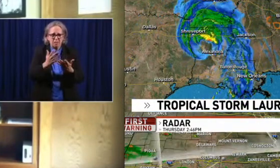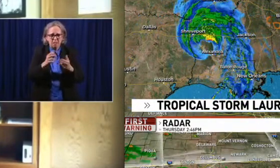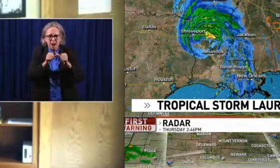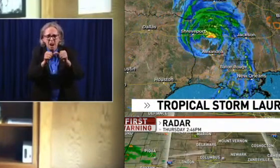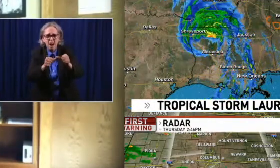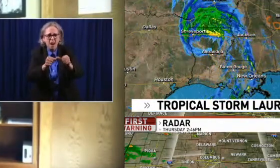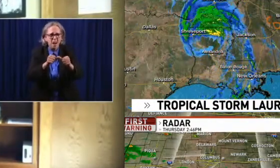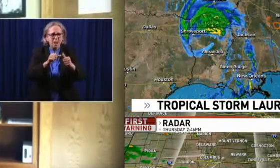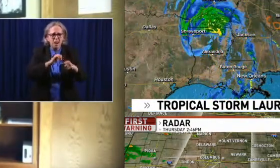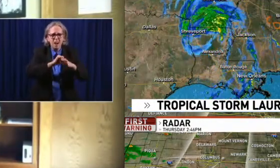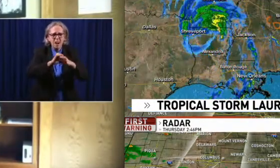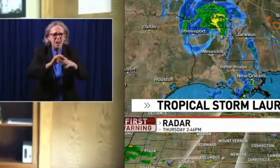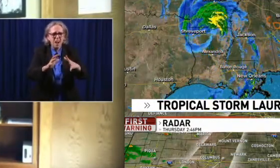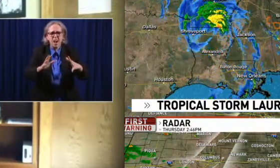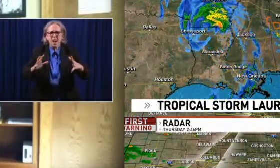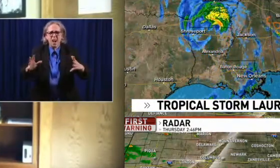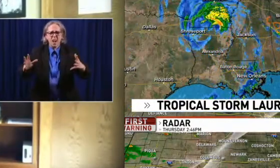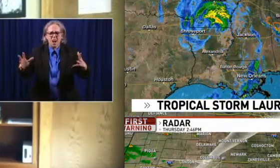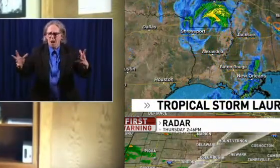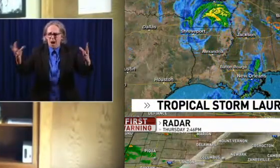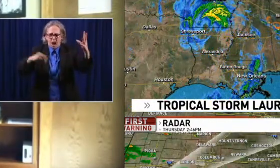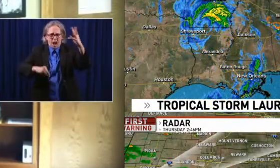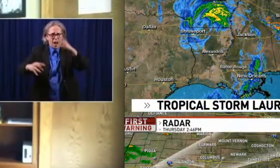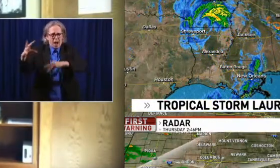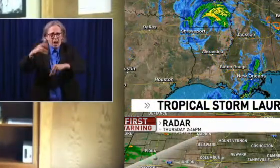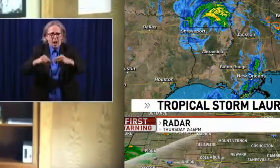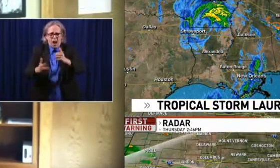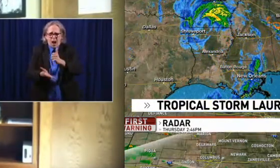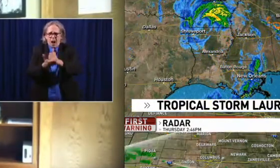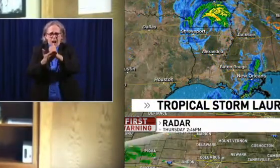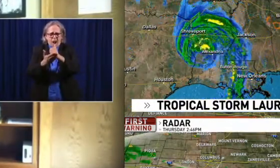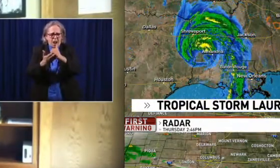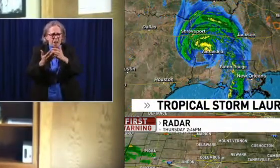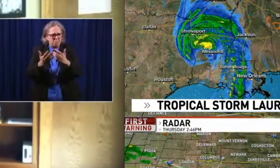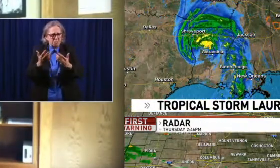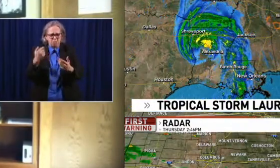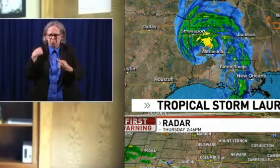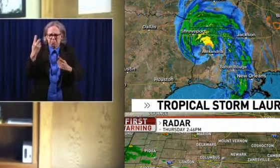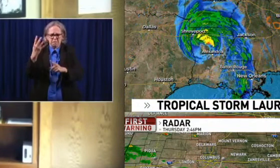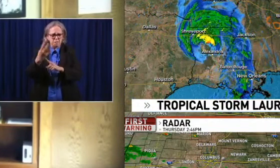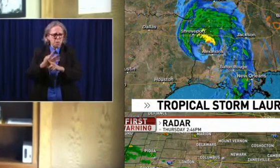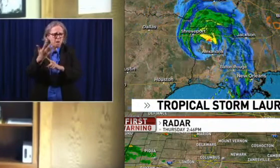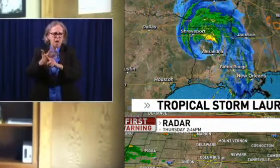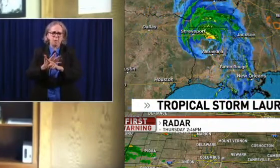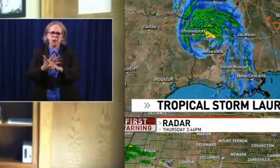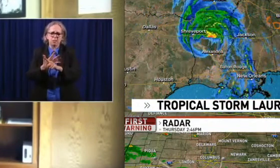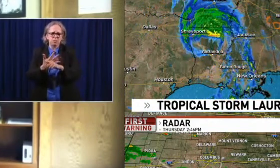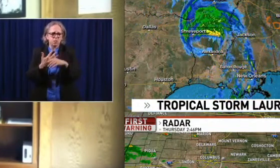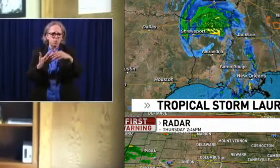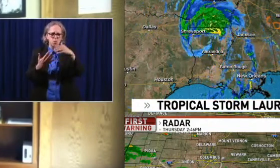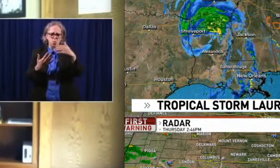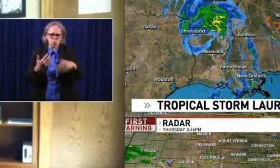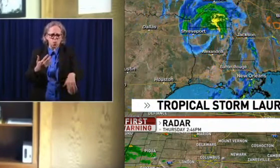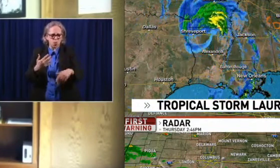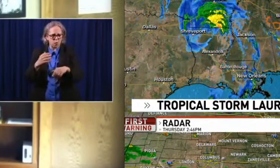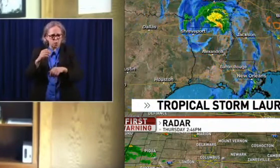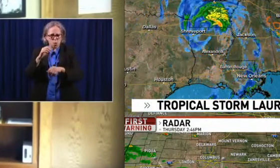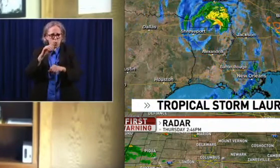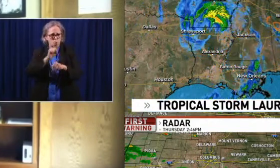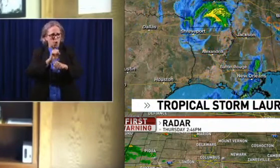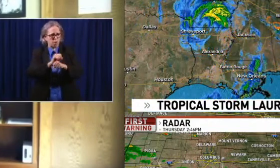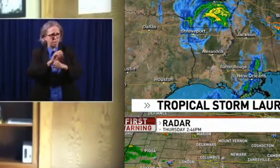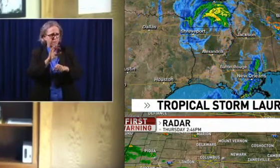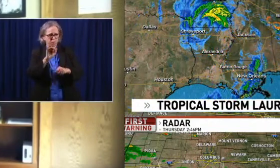did an extraordinary job. And throughout the course of these 4 or 5 months, our workforce has made sacrifices in terms of some furloughs